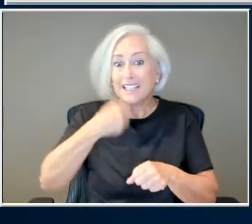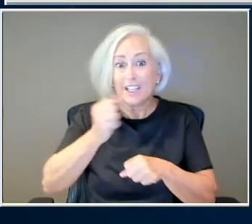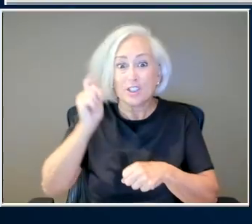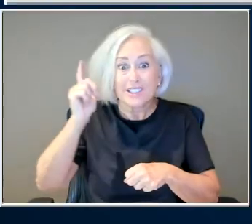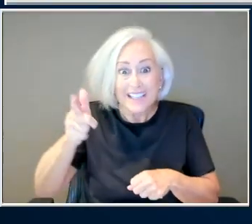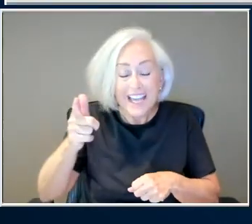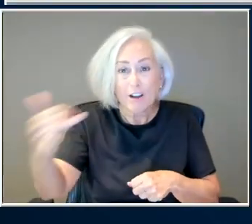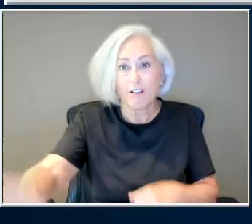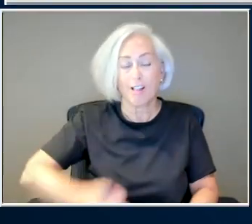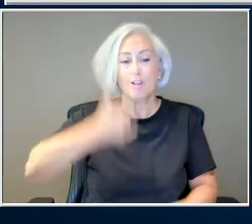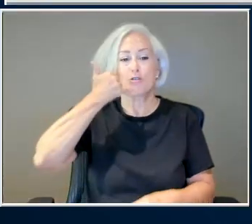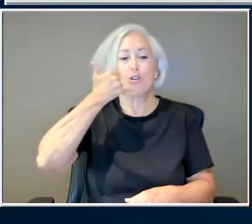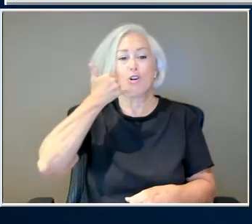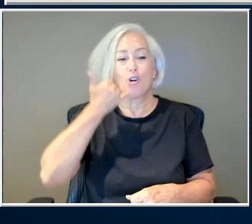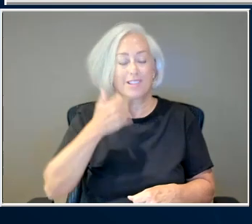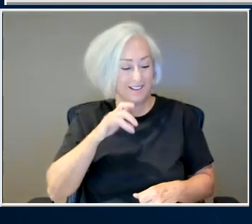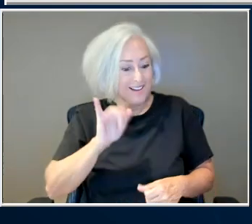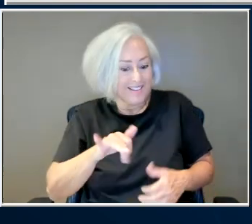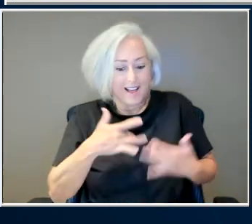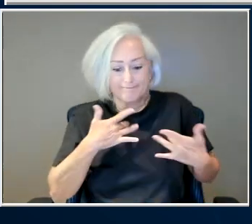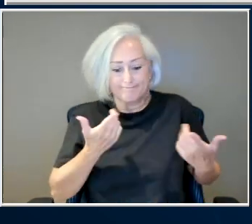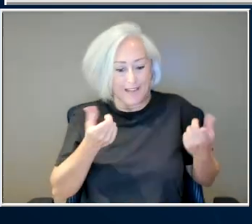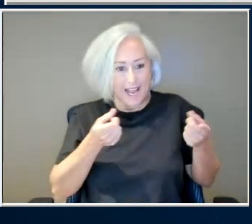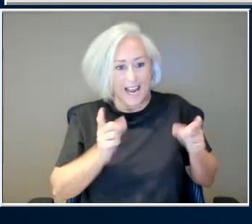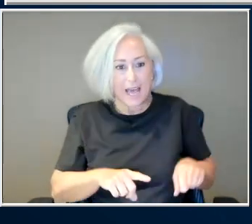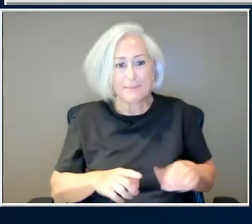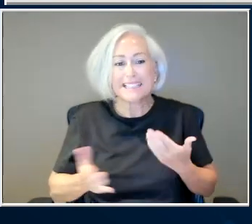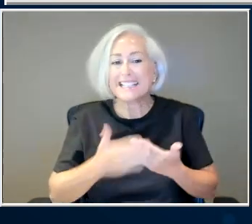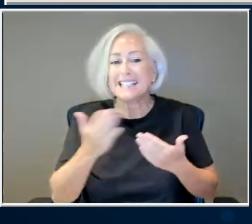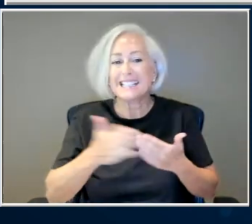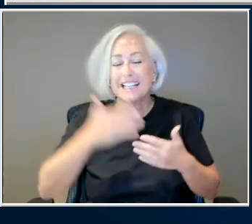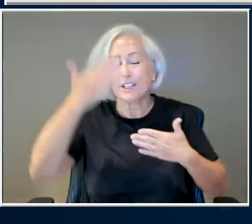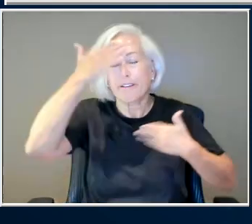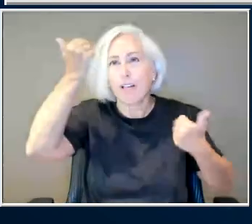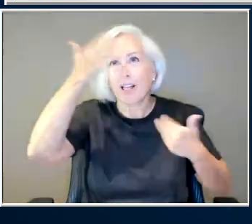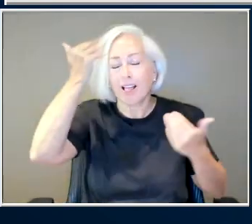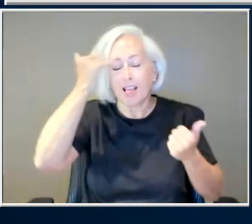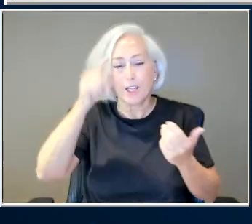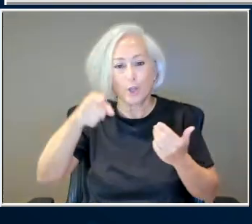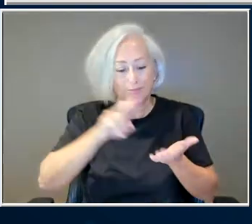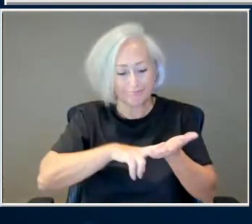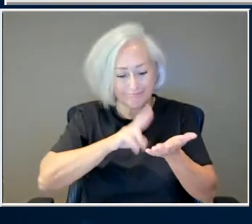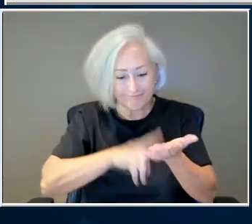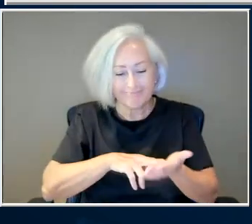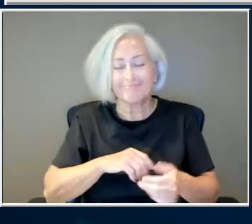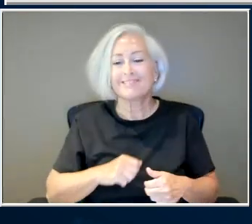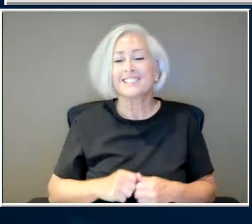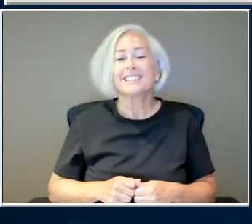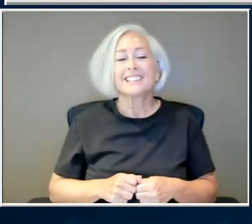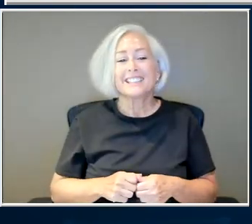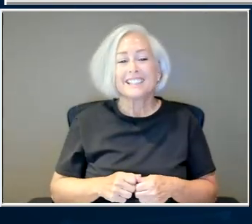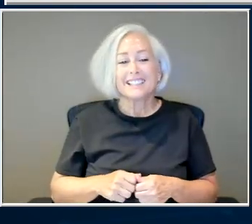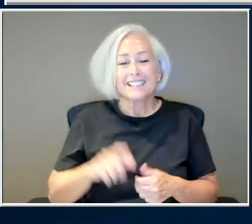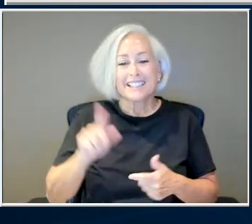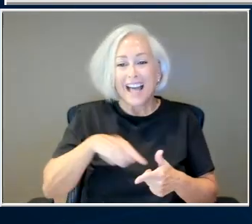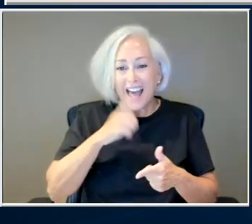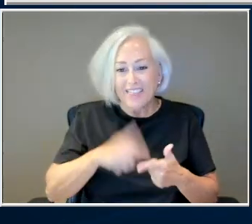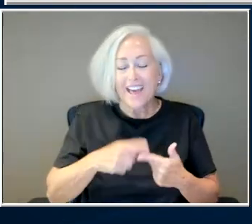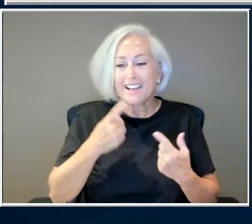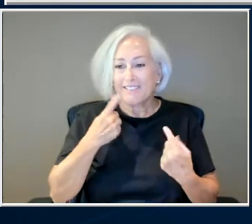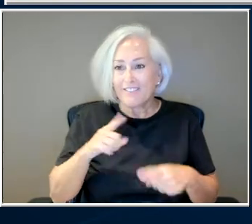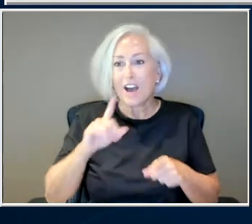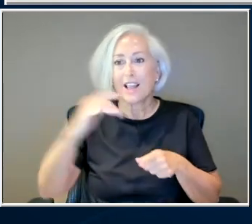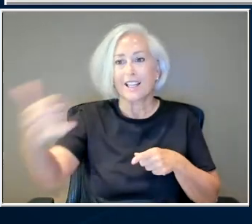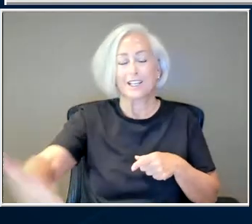usually how it works out. It's so easy to do. It's easy to forget you even did it in the first place. But then, you do finally get